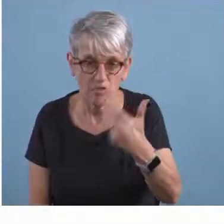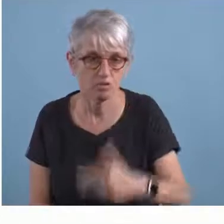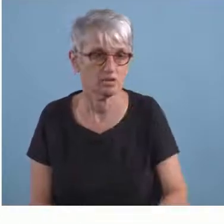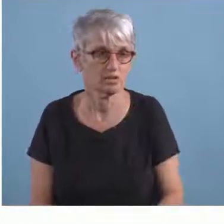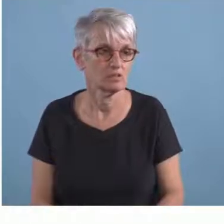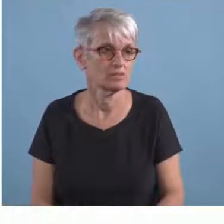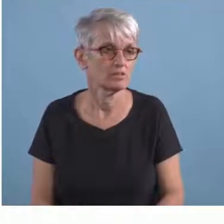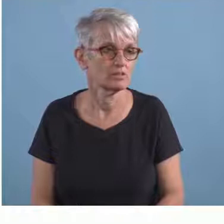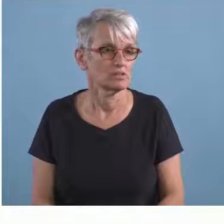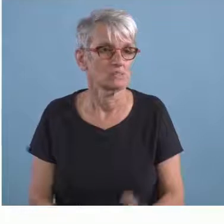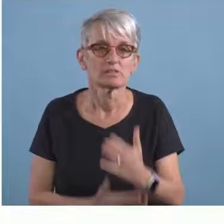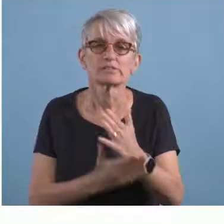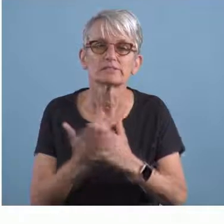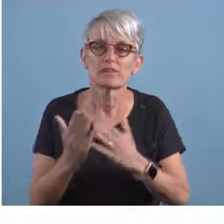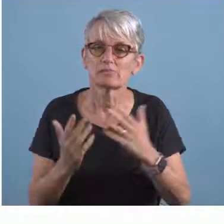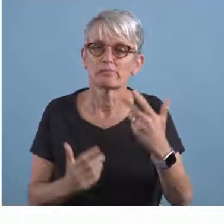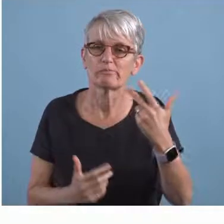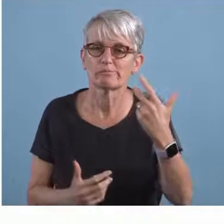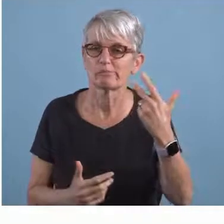There are cameras that you can